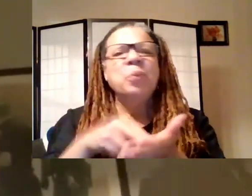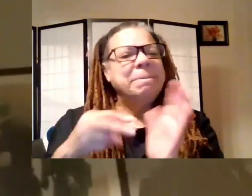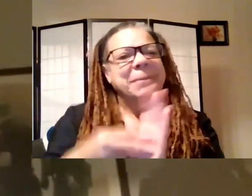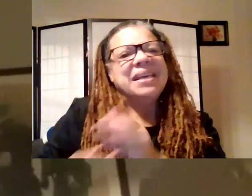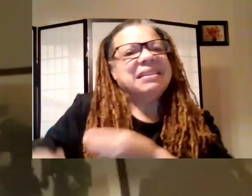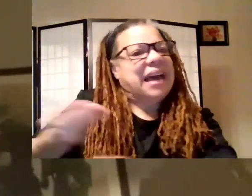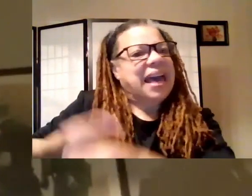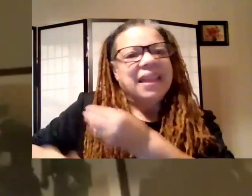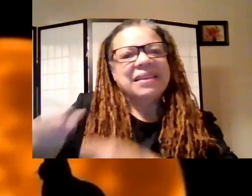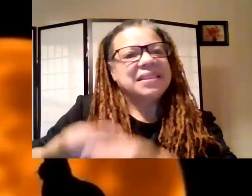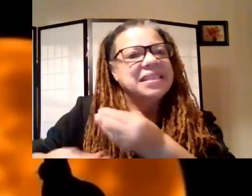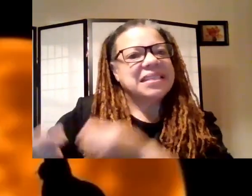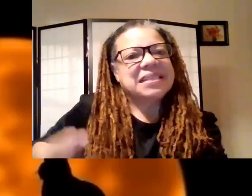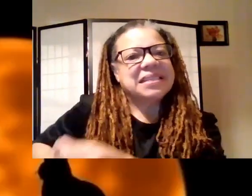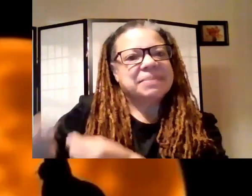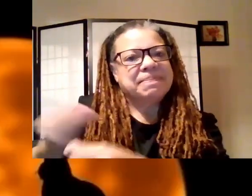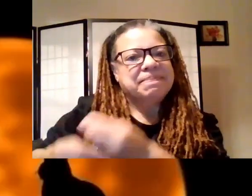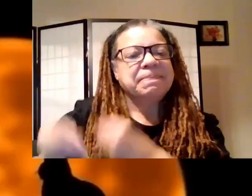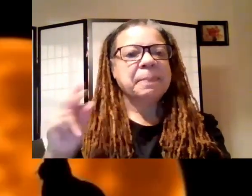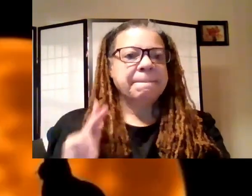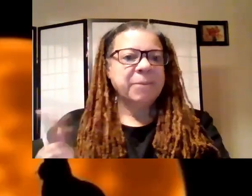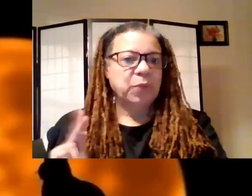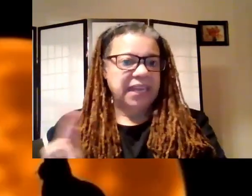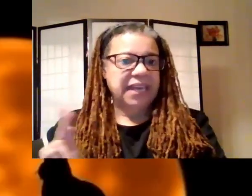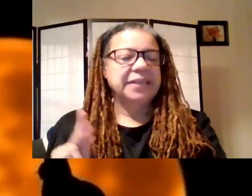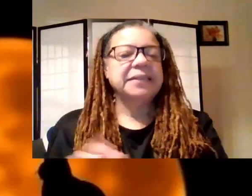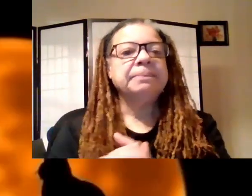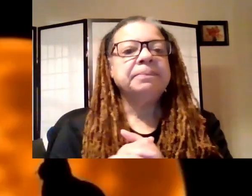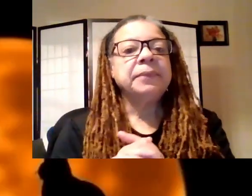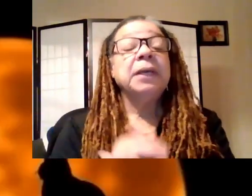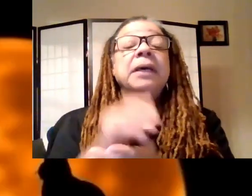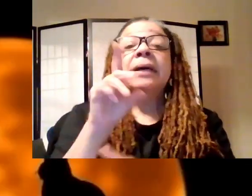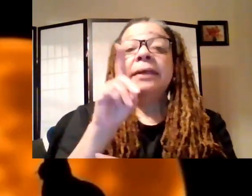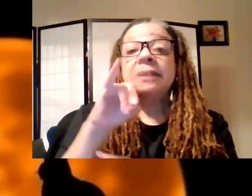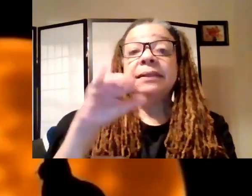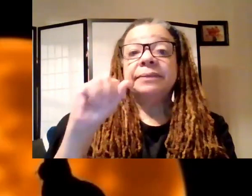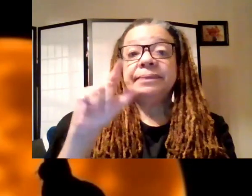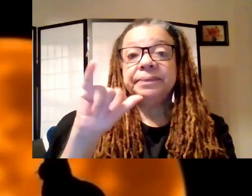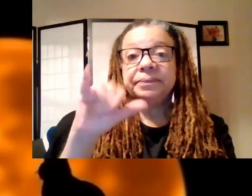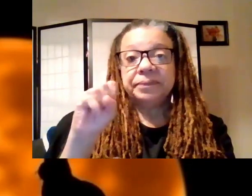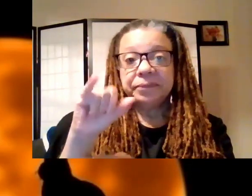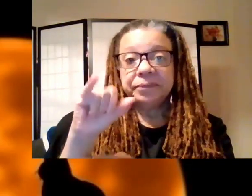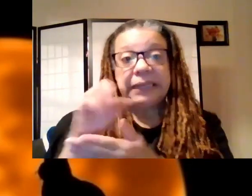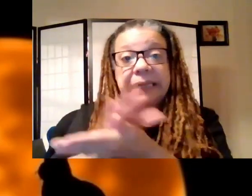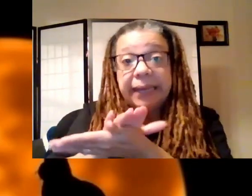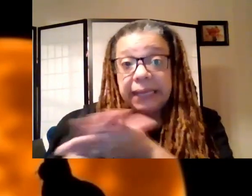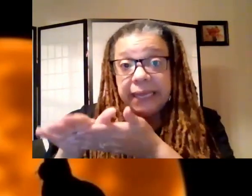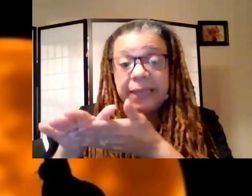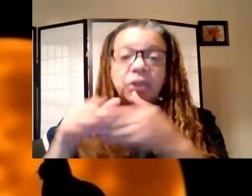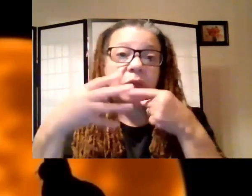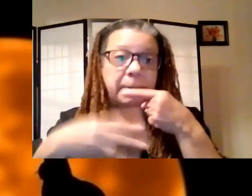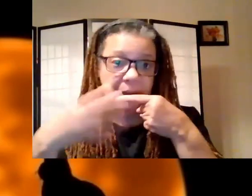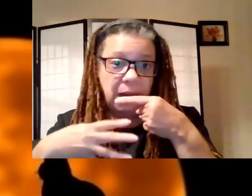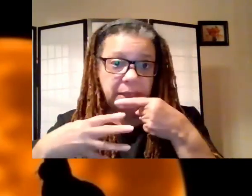is. Okay. Dialysis is a treatment that cleans your blood as a substitute